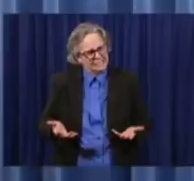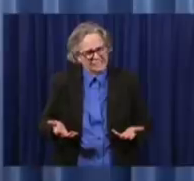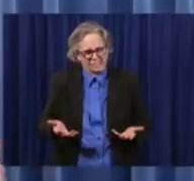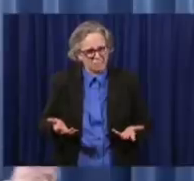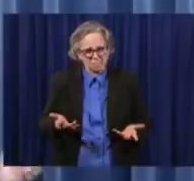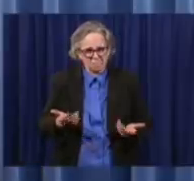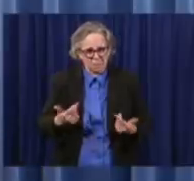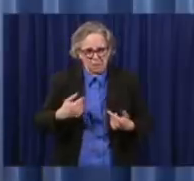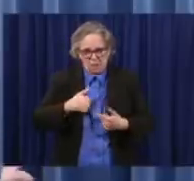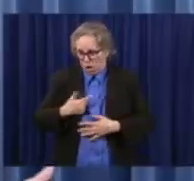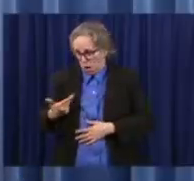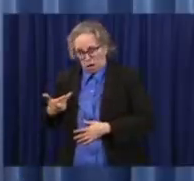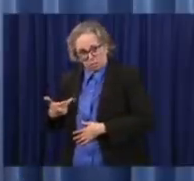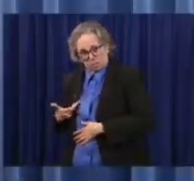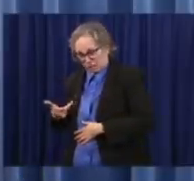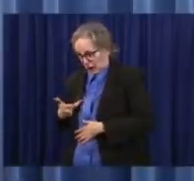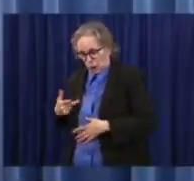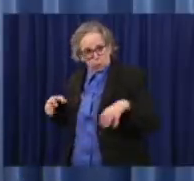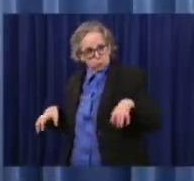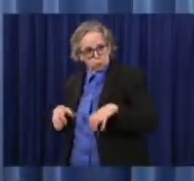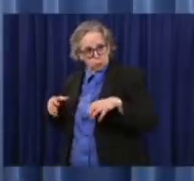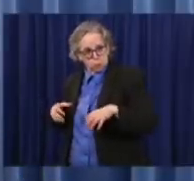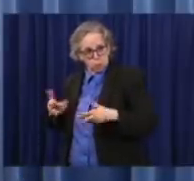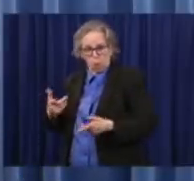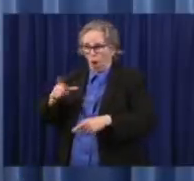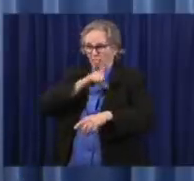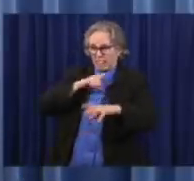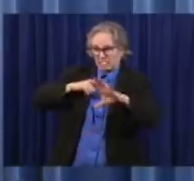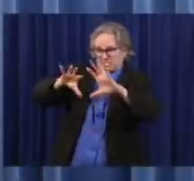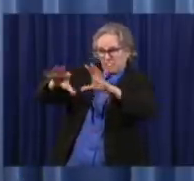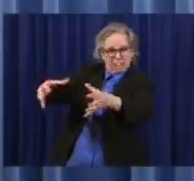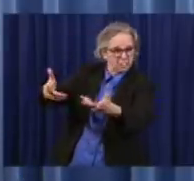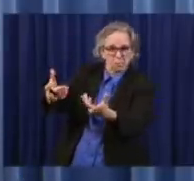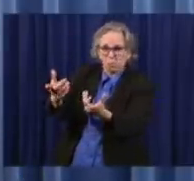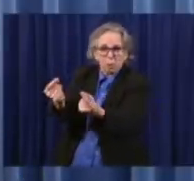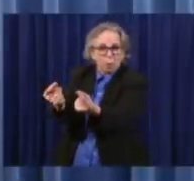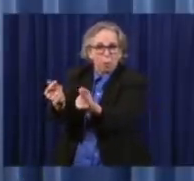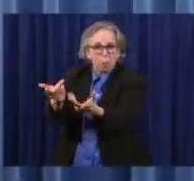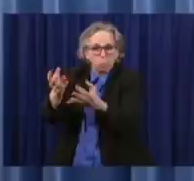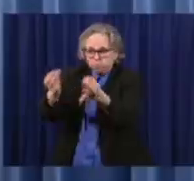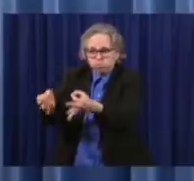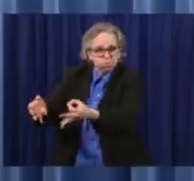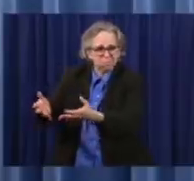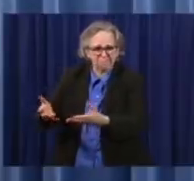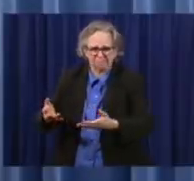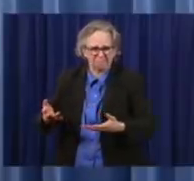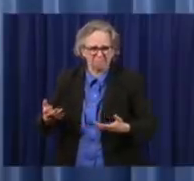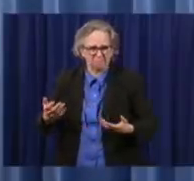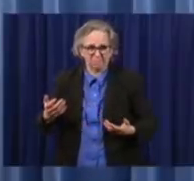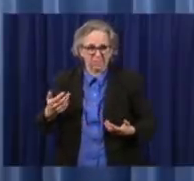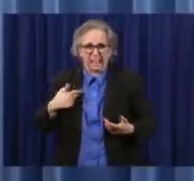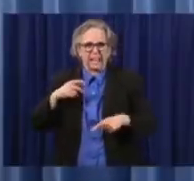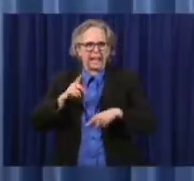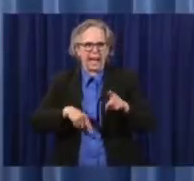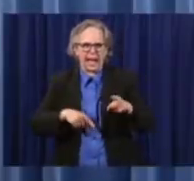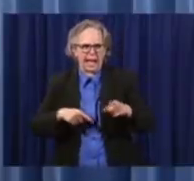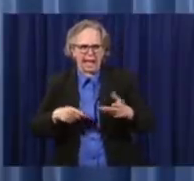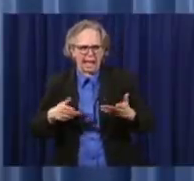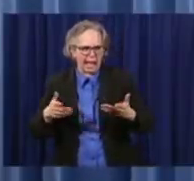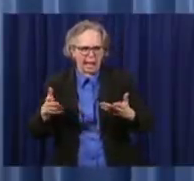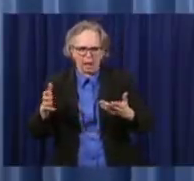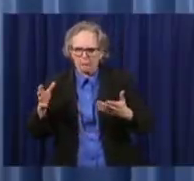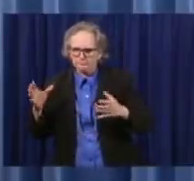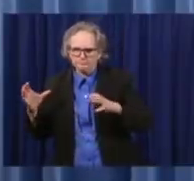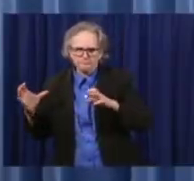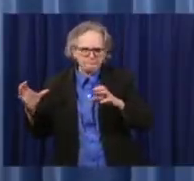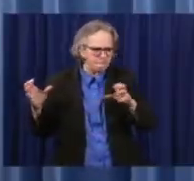or any of us all together, any of the legislature, anything, that this is not going to come back quickly. But we've got to give